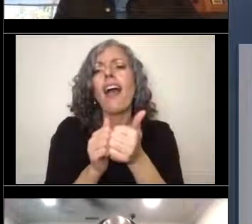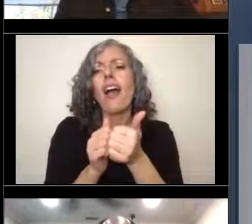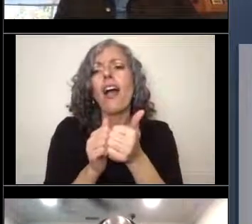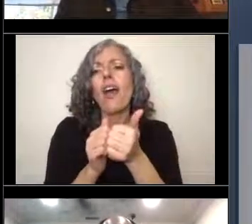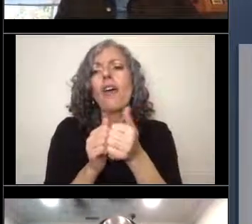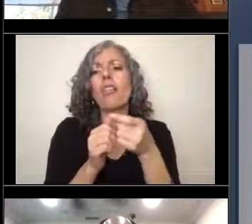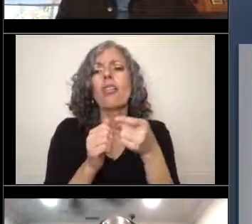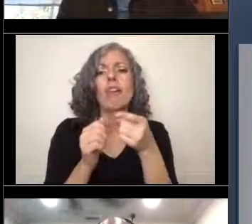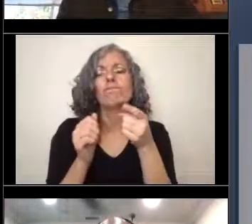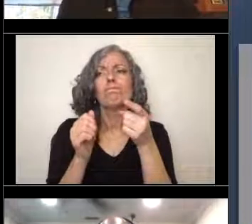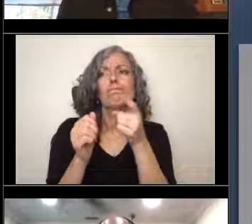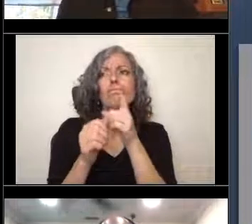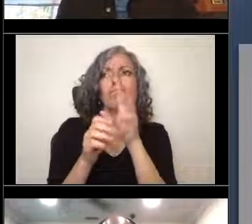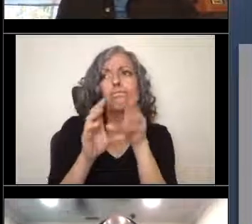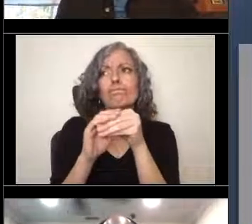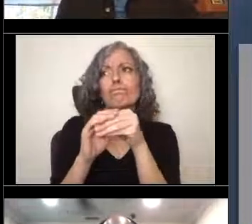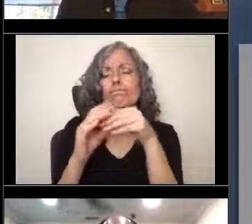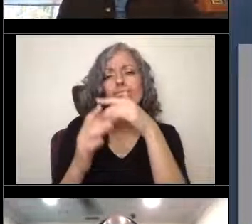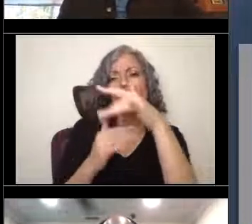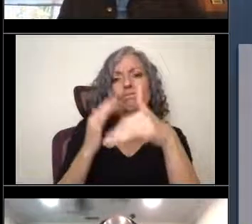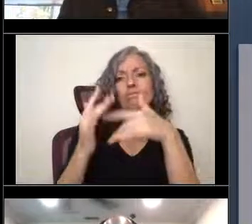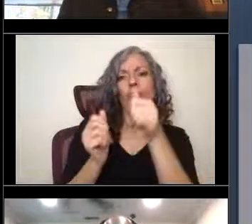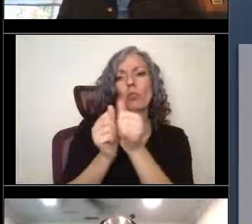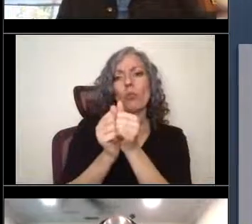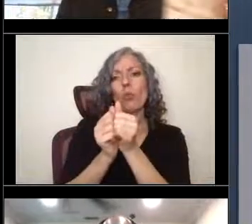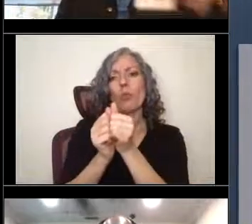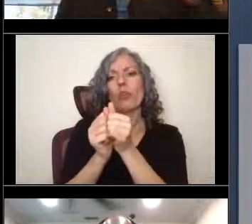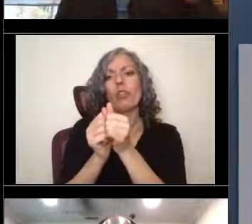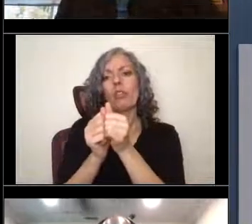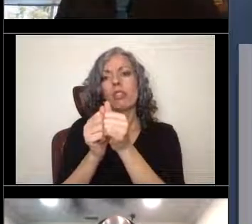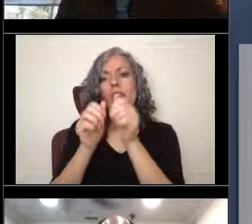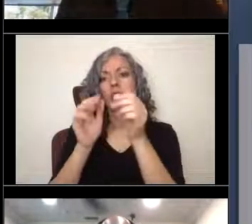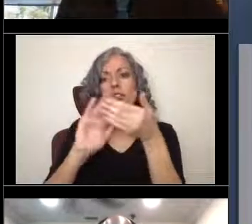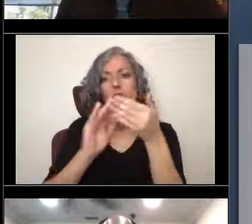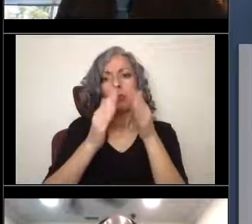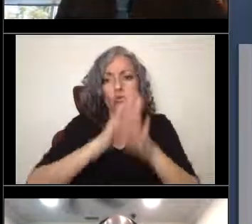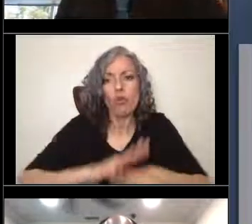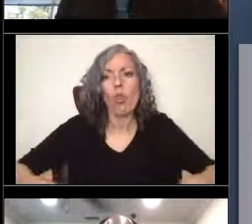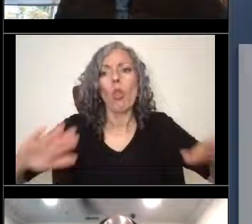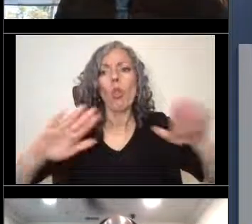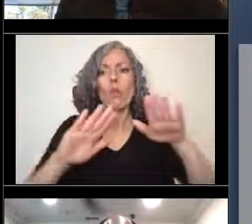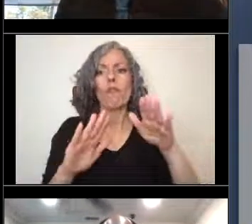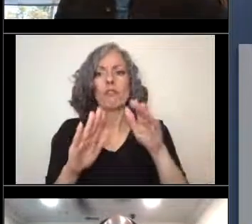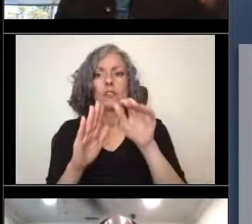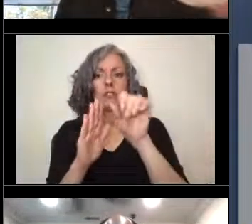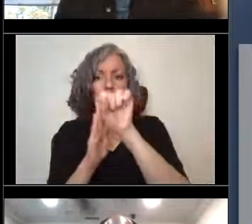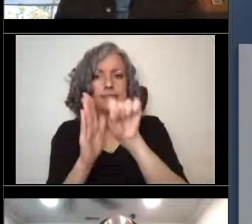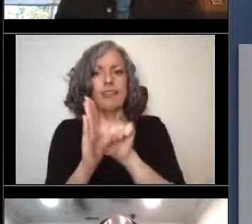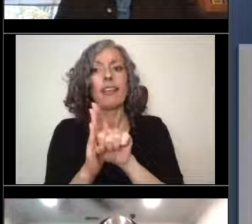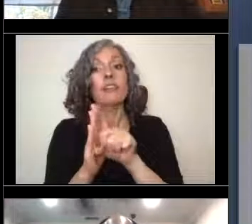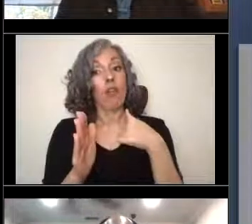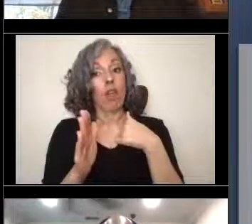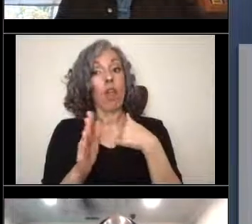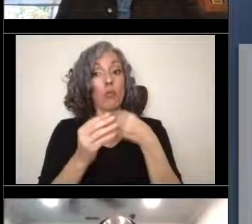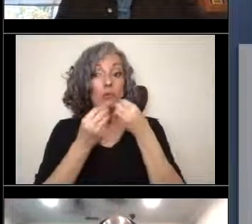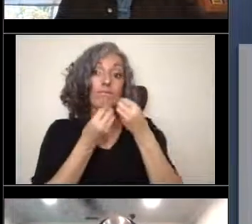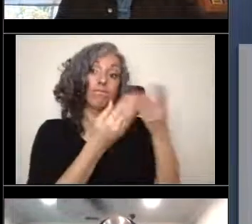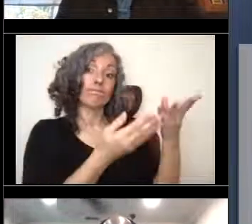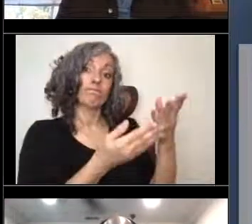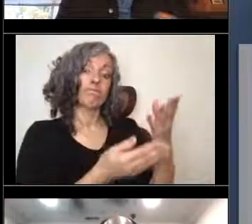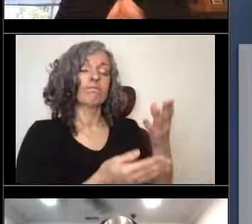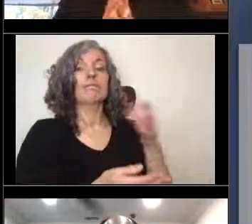engagement with communities across the state. And so I'll definitely make sure that I relay your concerns to the staff,